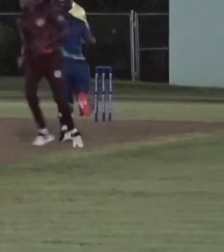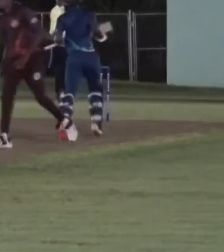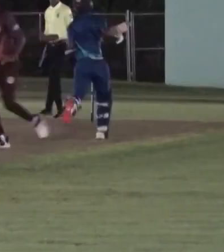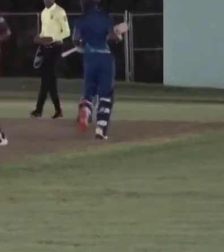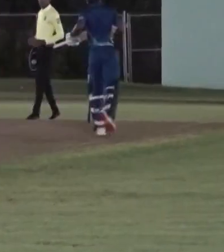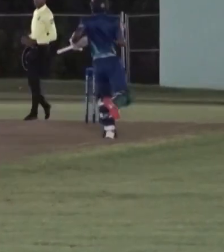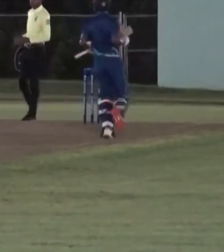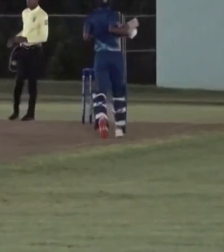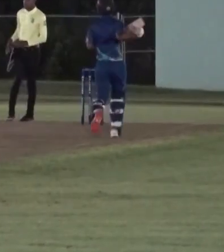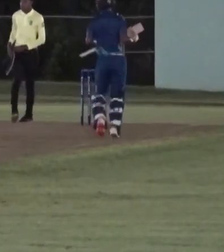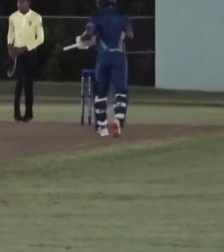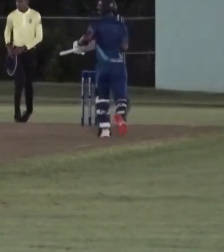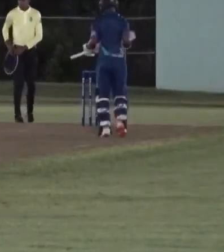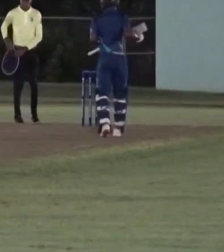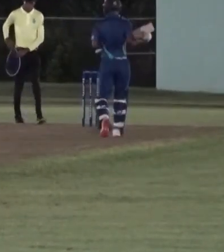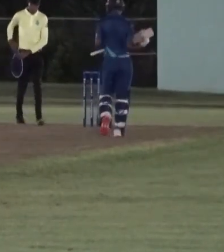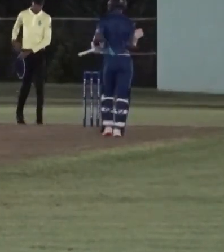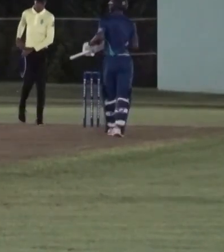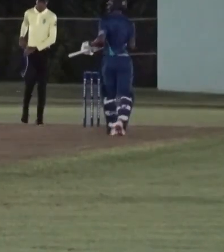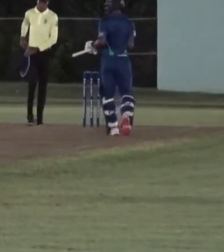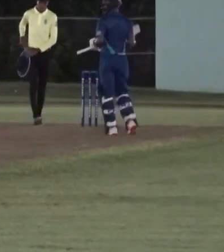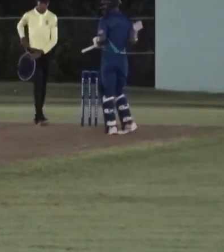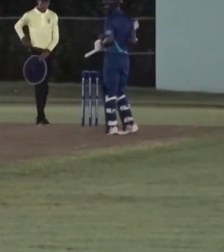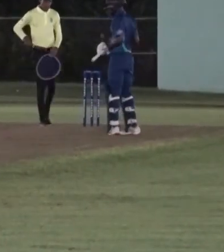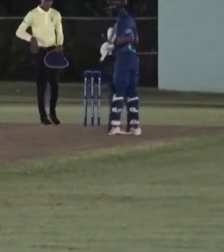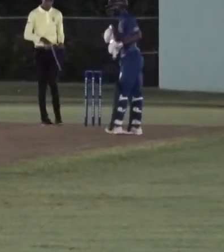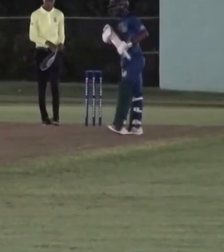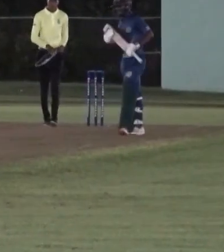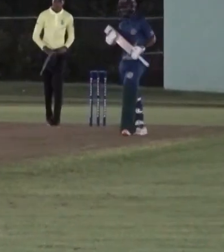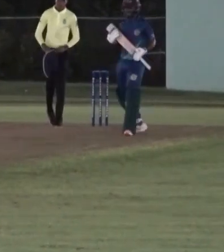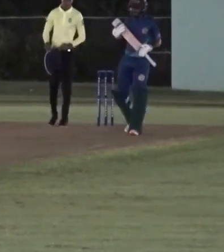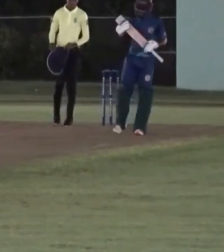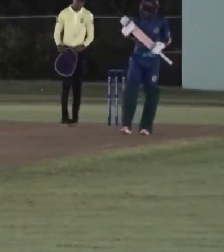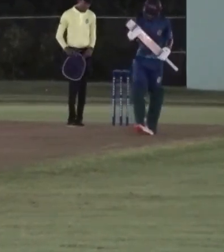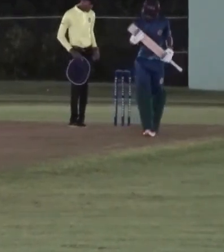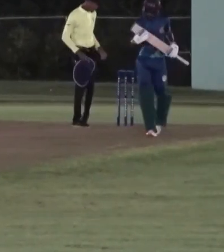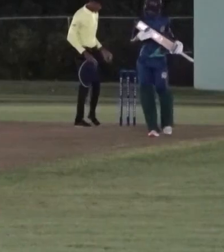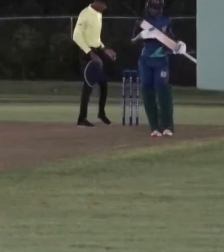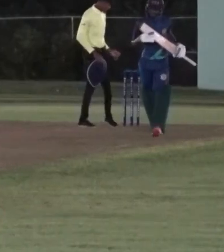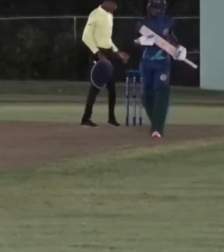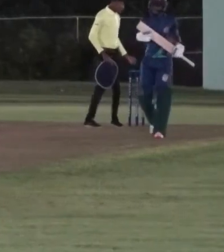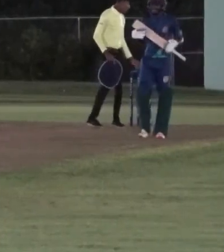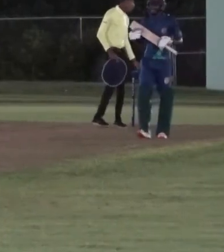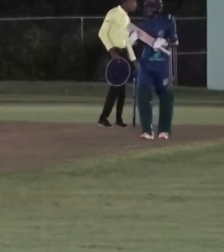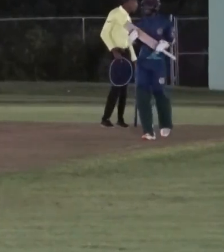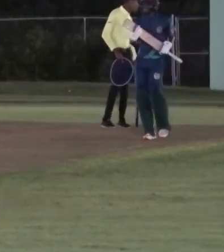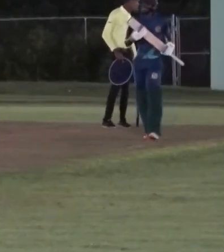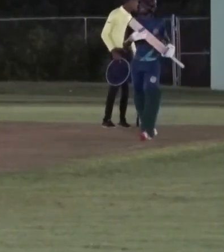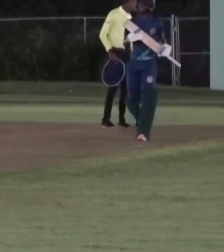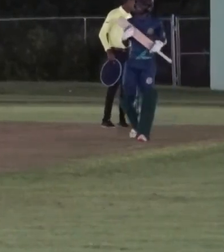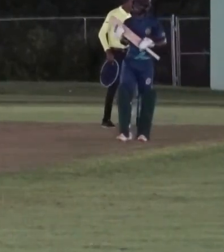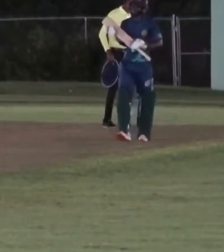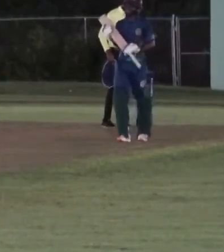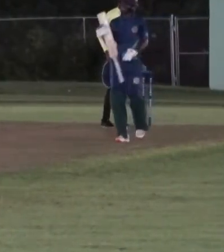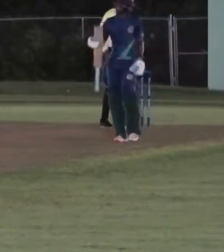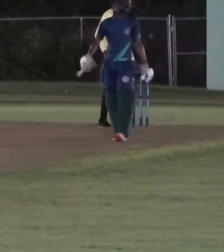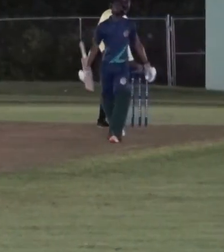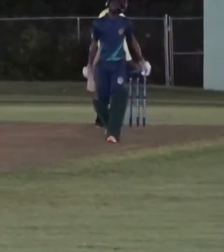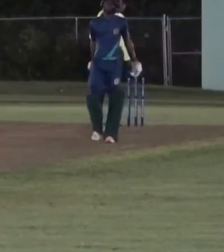The keeper, Jalen Yearwood, on target. Cozier, the only bright spark in the innings, with 52 not out in St.